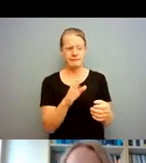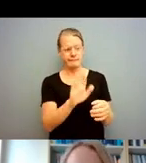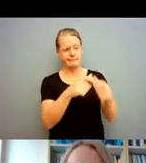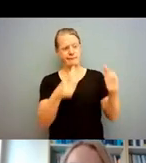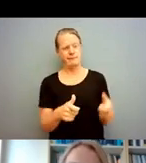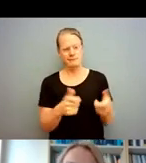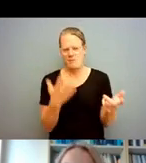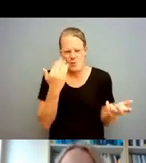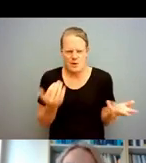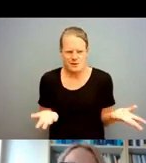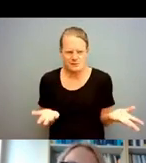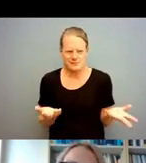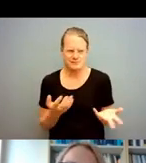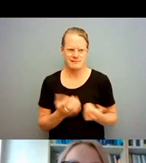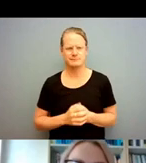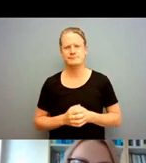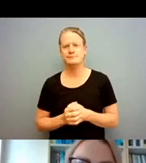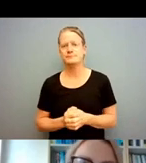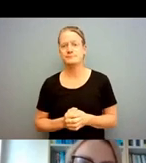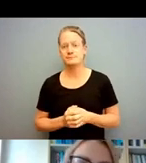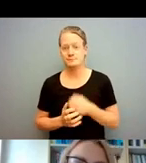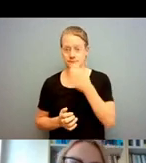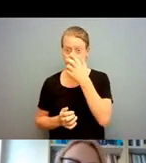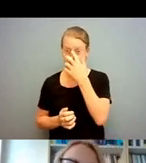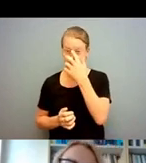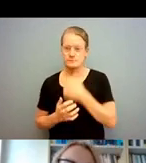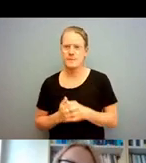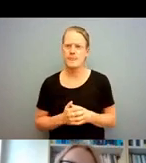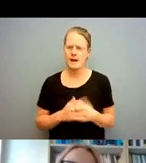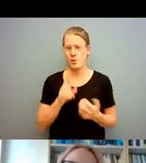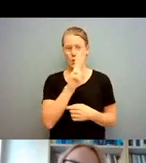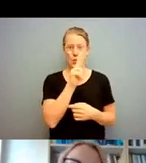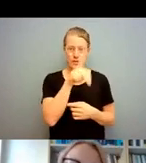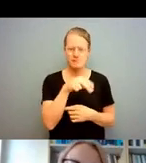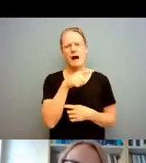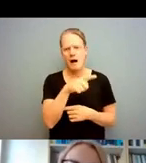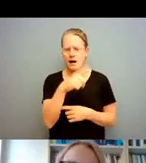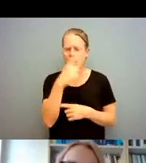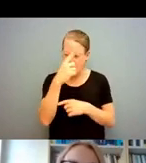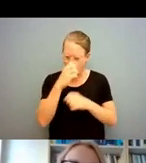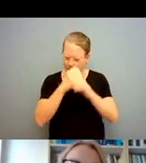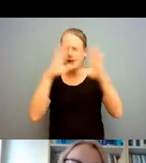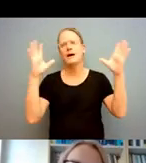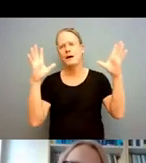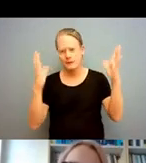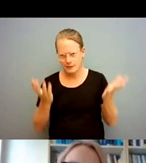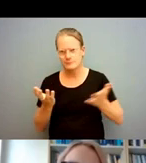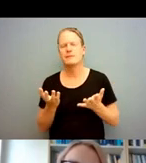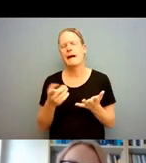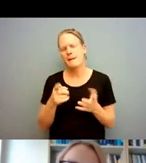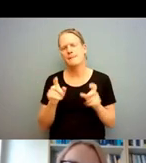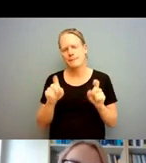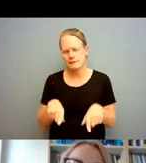United Nations bodies themselves. And it was clearly stated also when the declaration